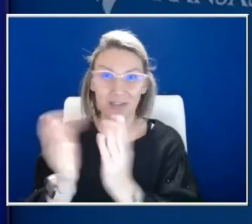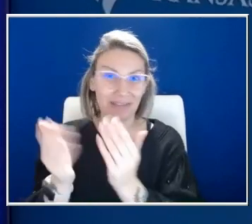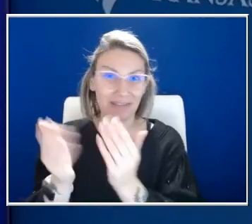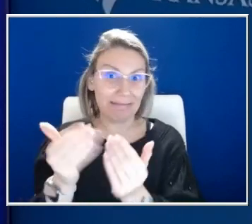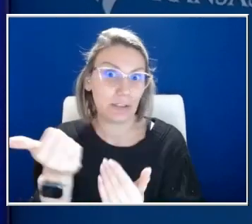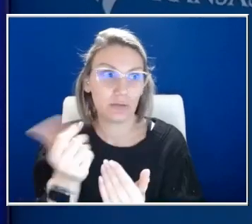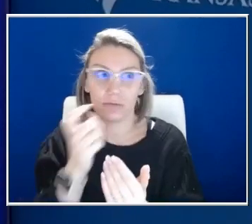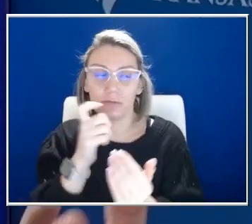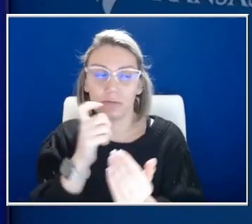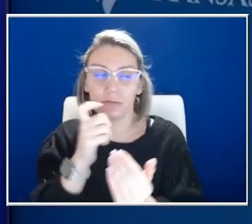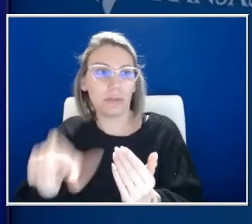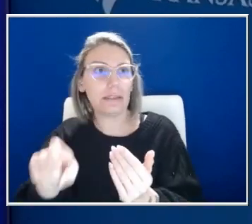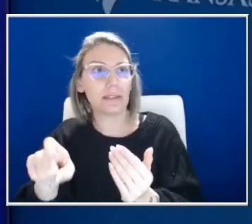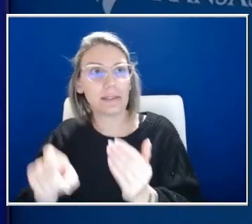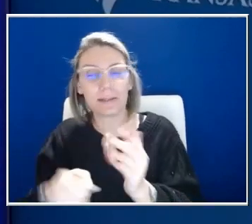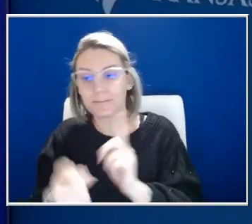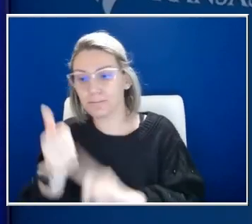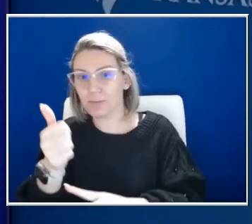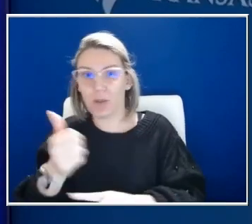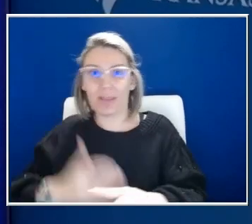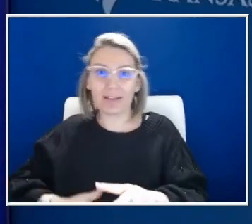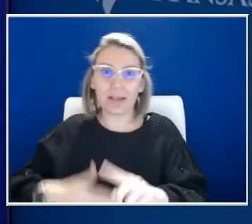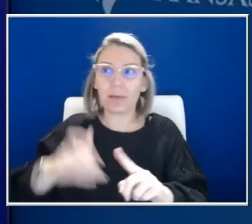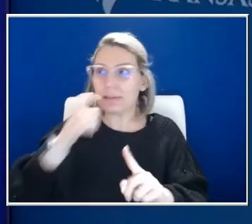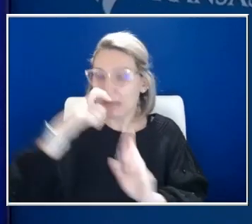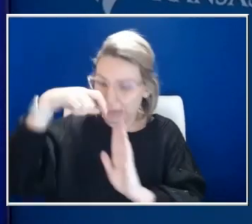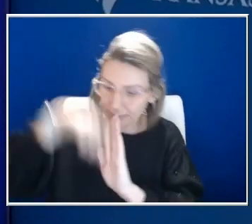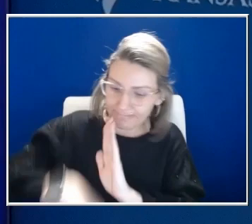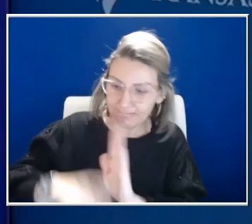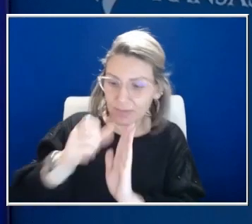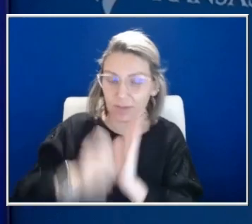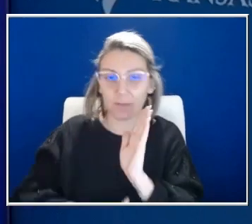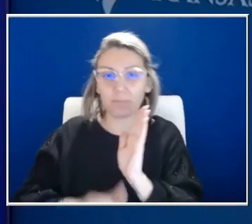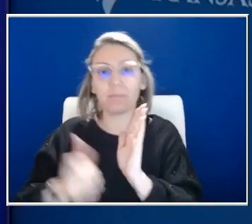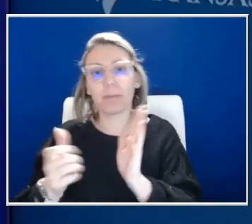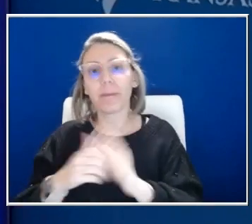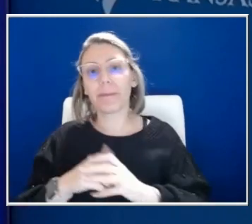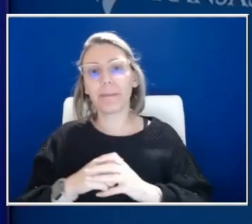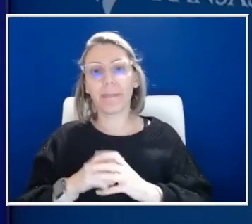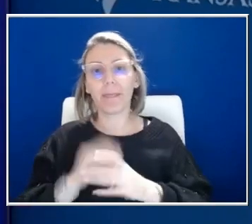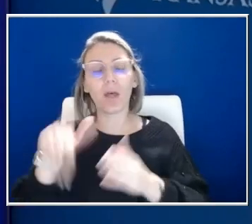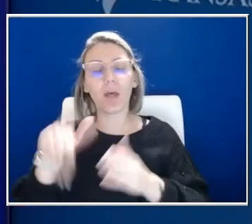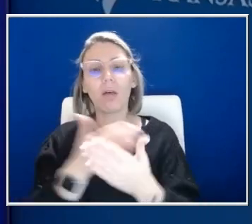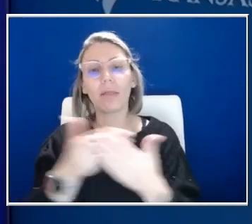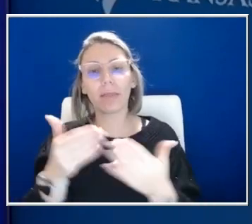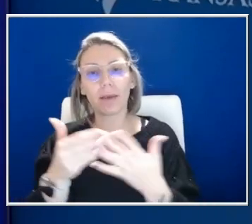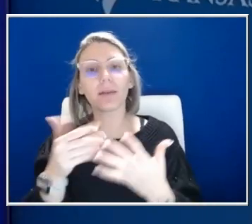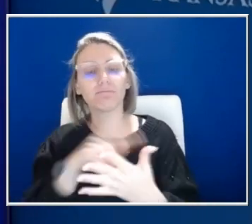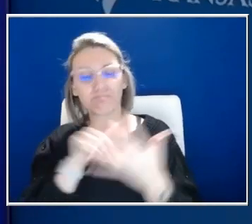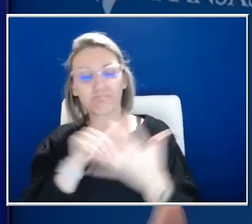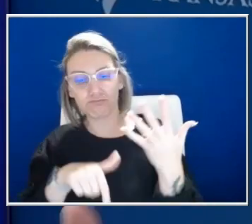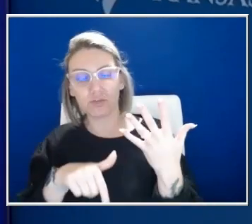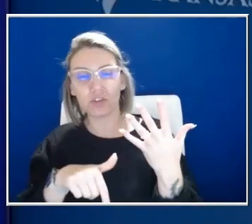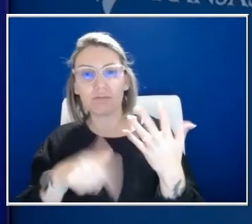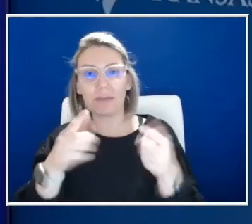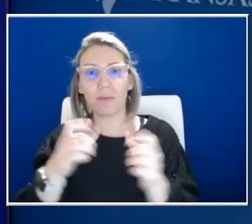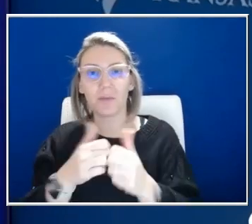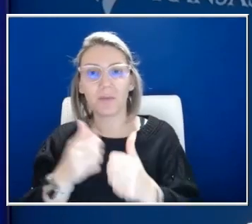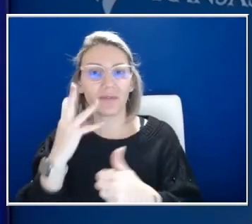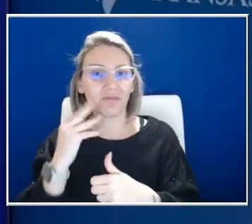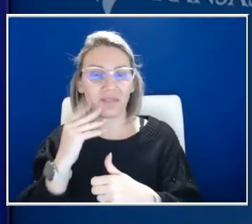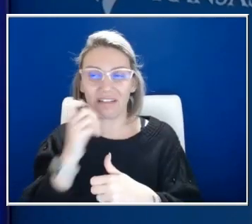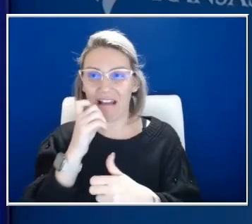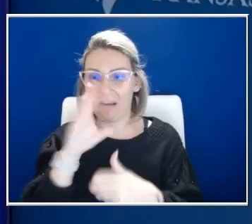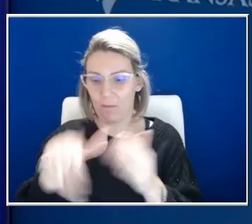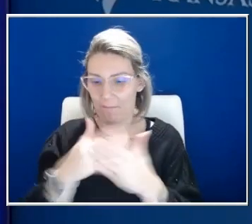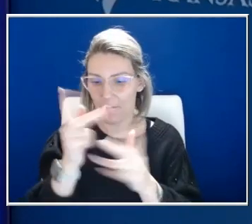much stomach. It's not as elaborate as an operation. And all these things, I think, come with experience. Not every place understands these